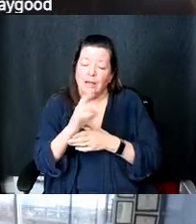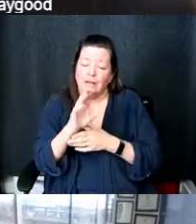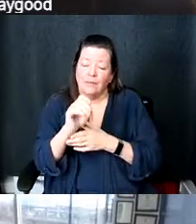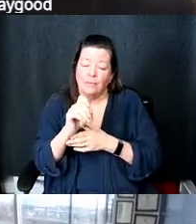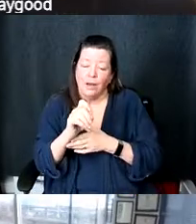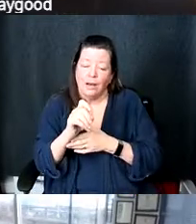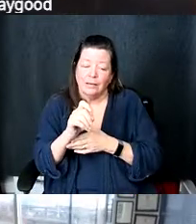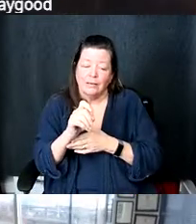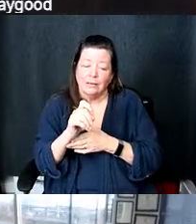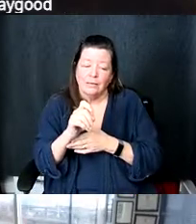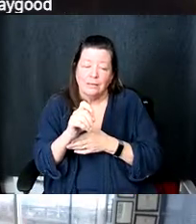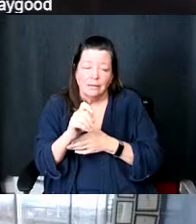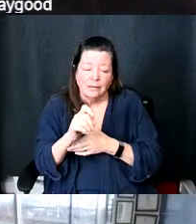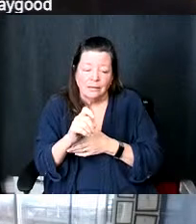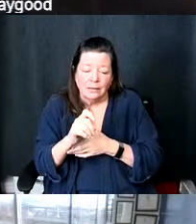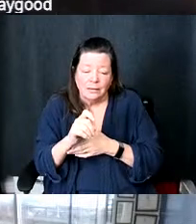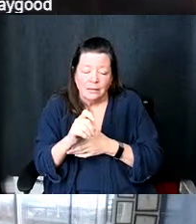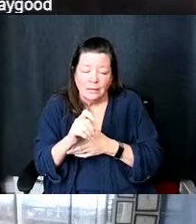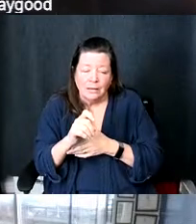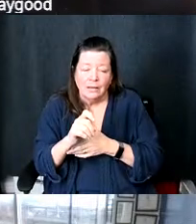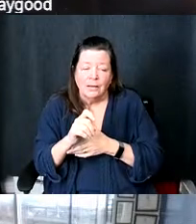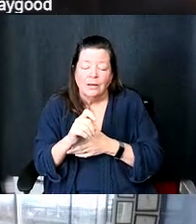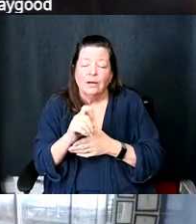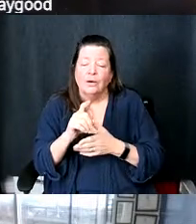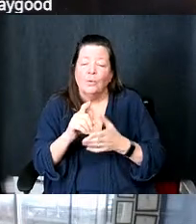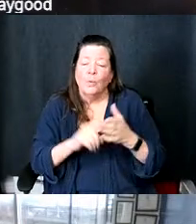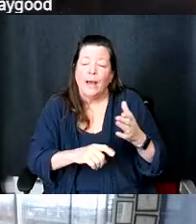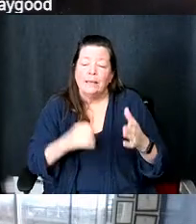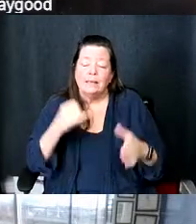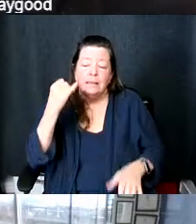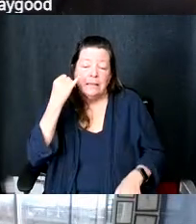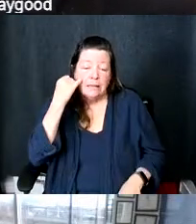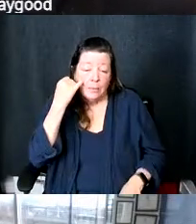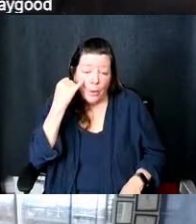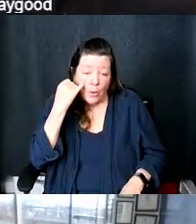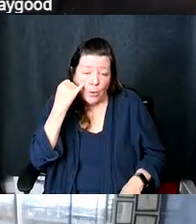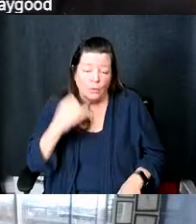here's a what if. What if the